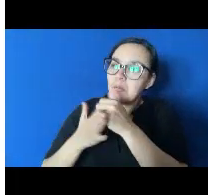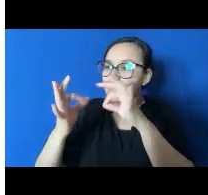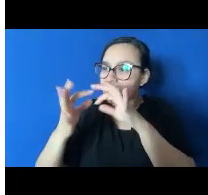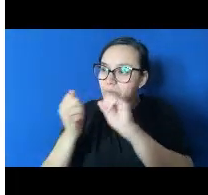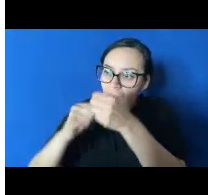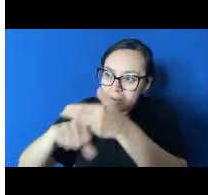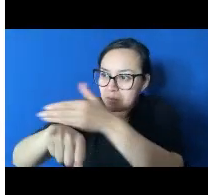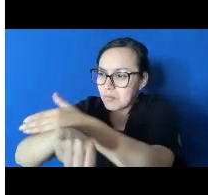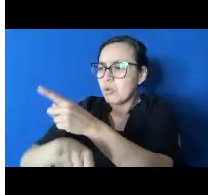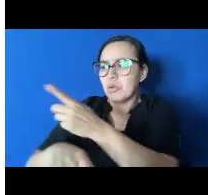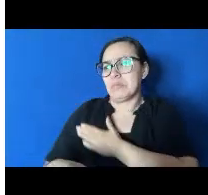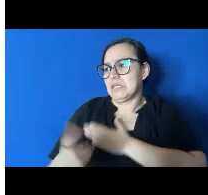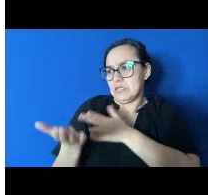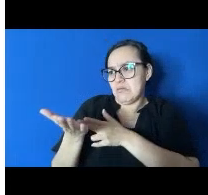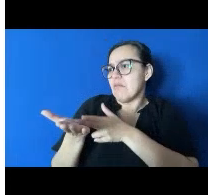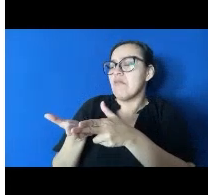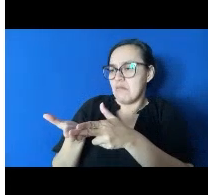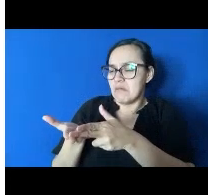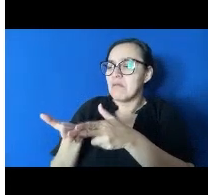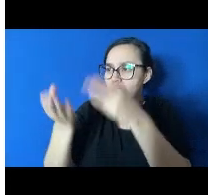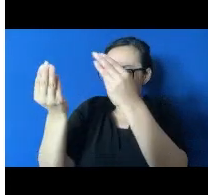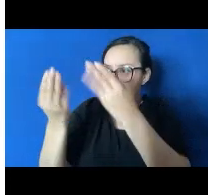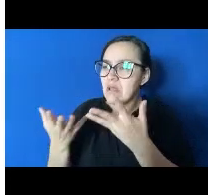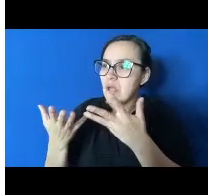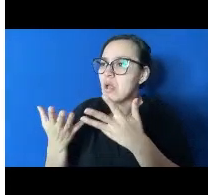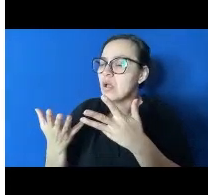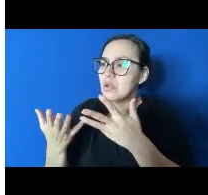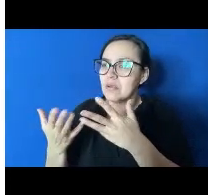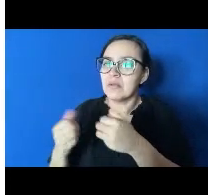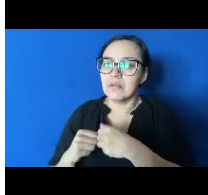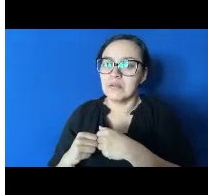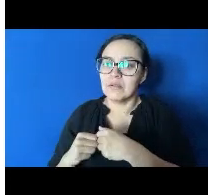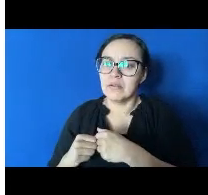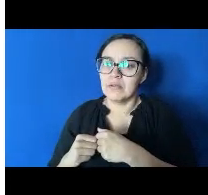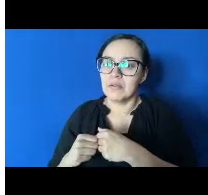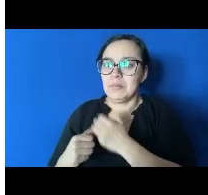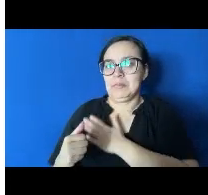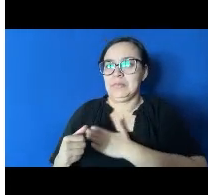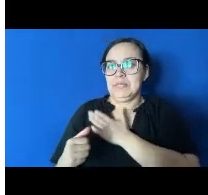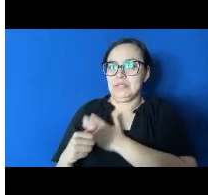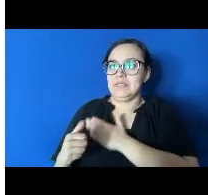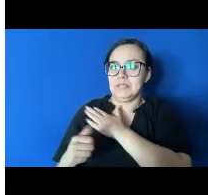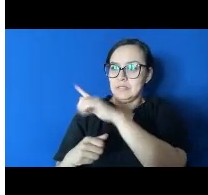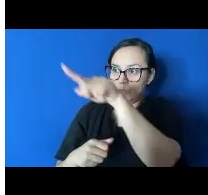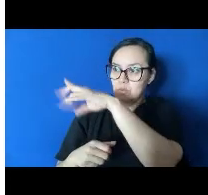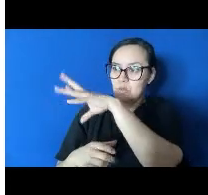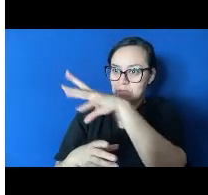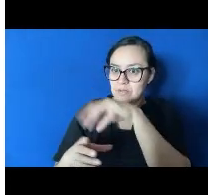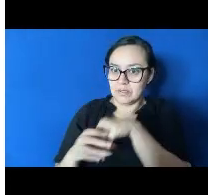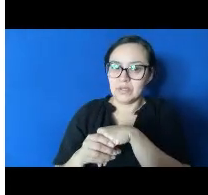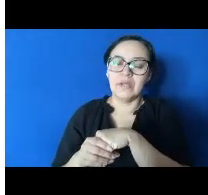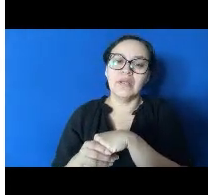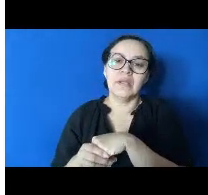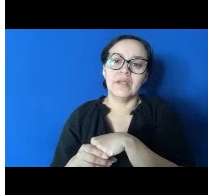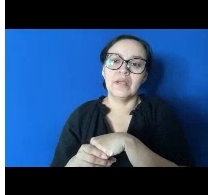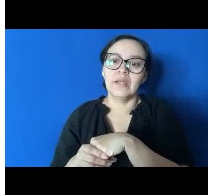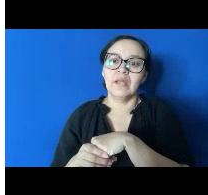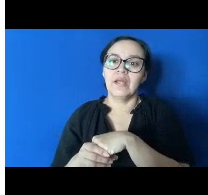Through the comments of people that participate, you can be honest in this evaluation form. We invite you